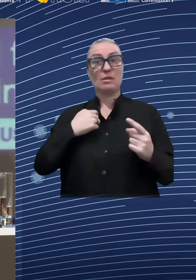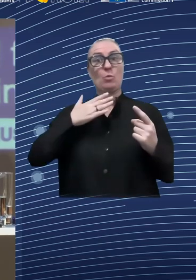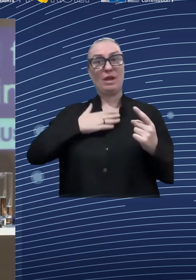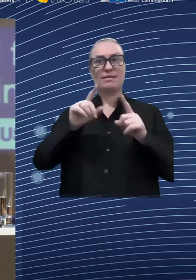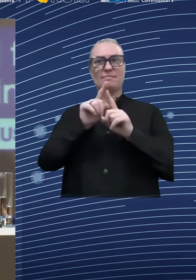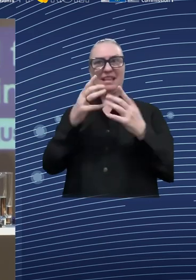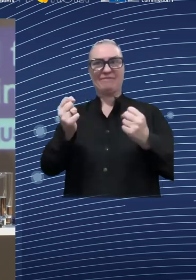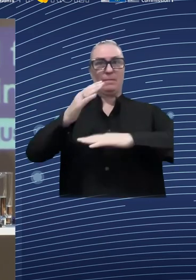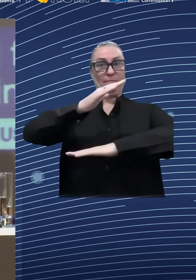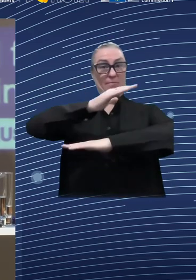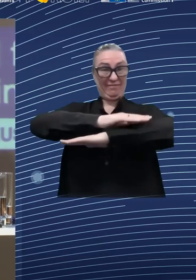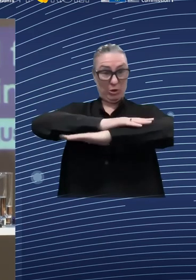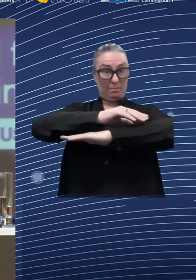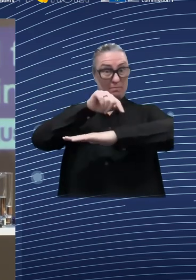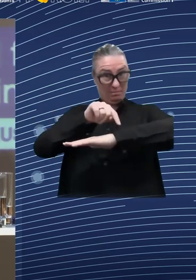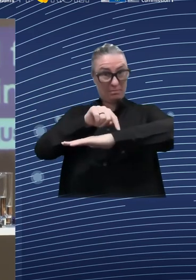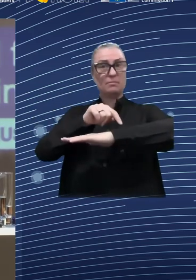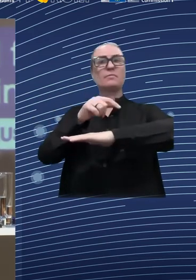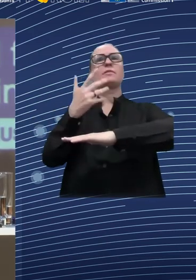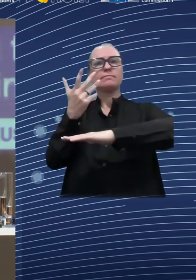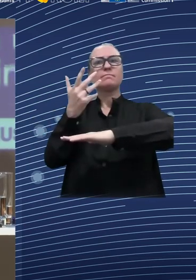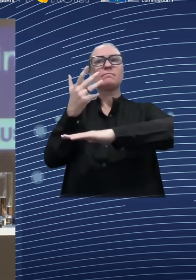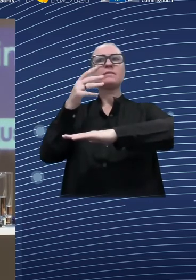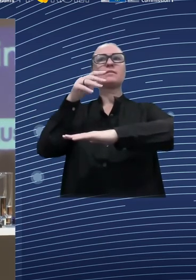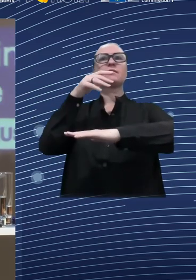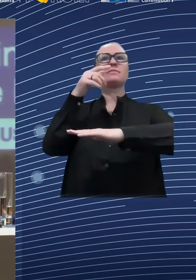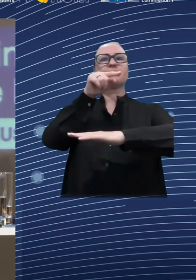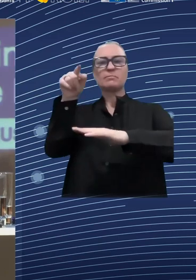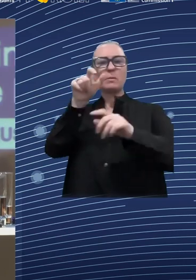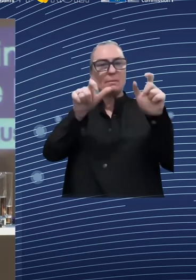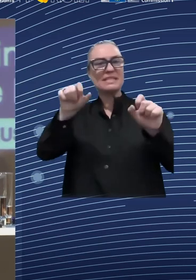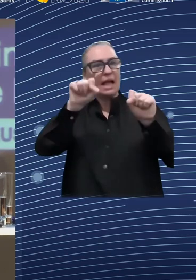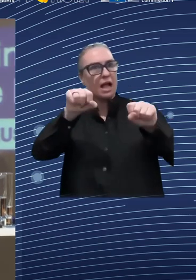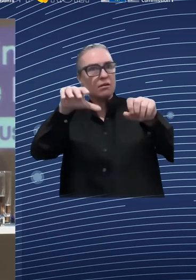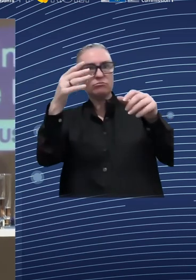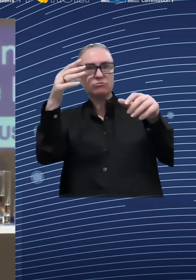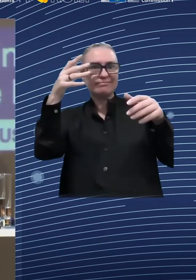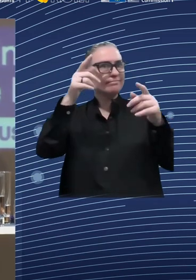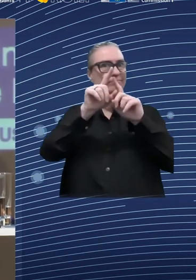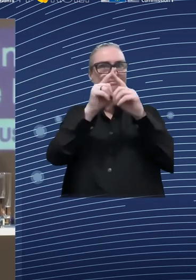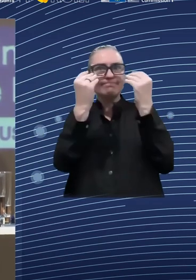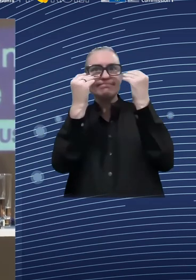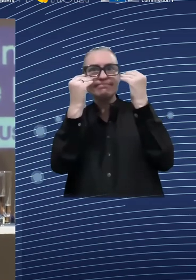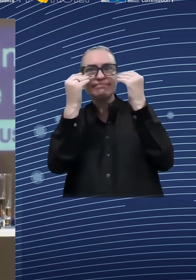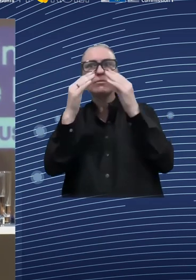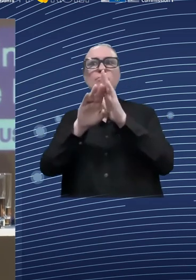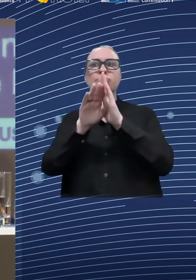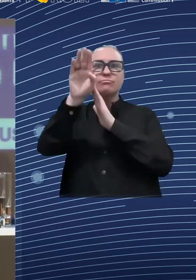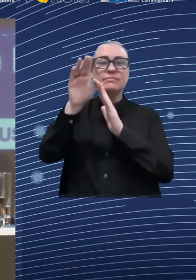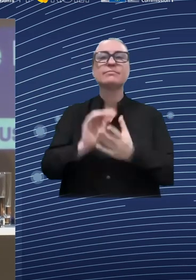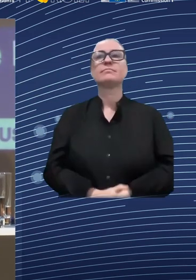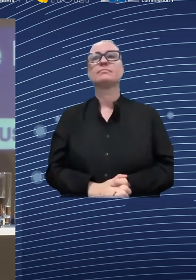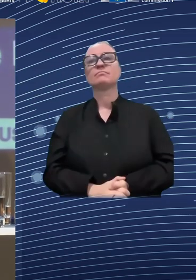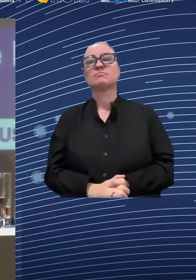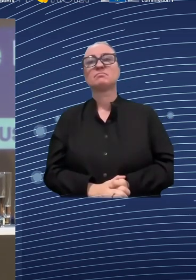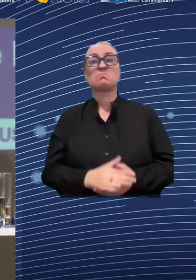mind, what we want to be able to provide is a map, a guide path for how to get there. So maybe that's higher education, maybe that's